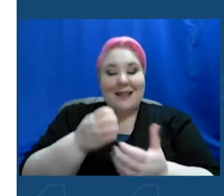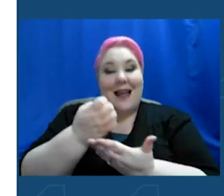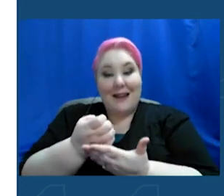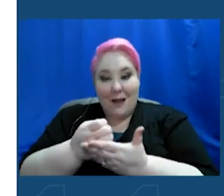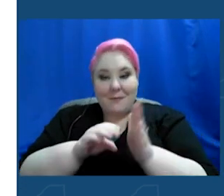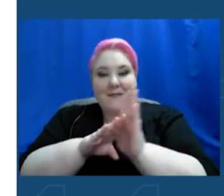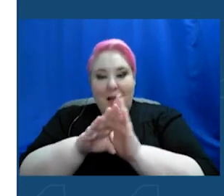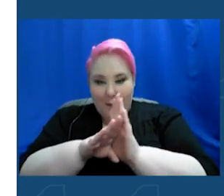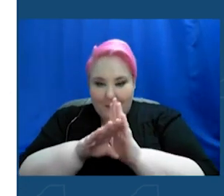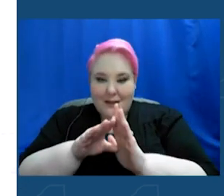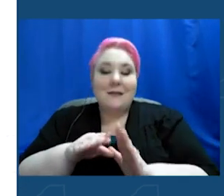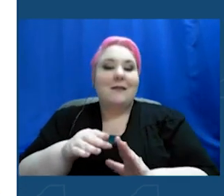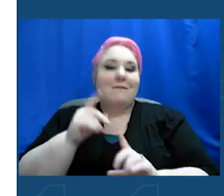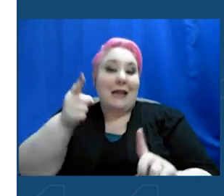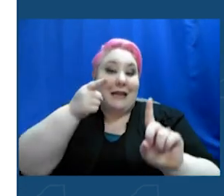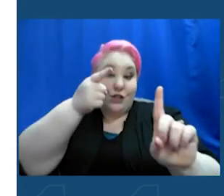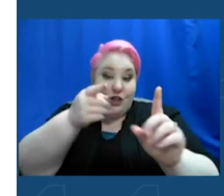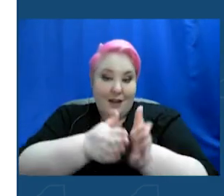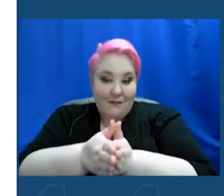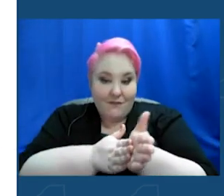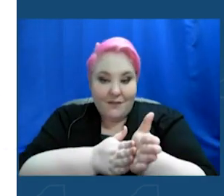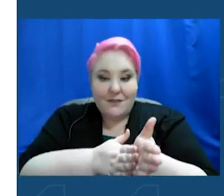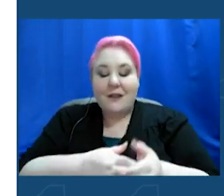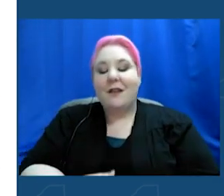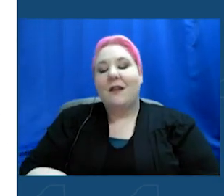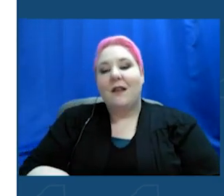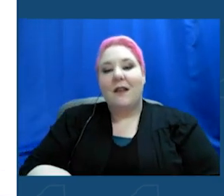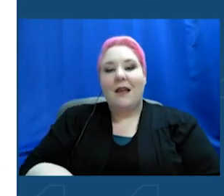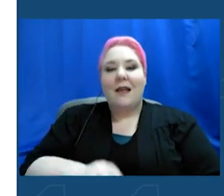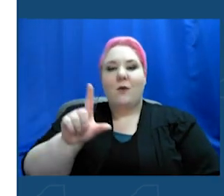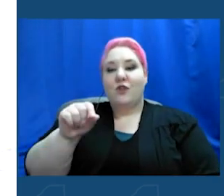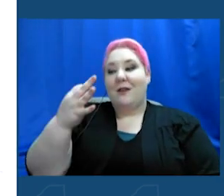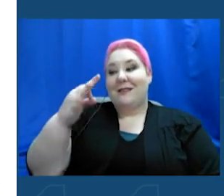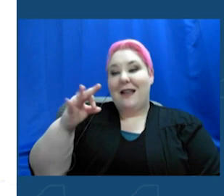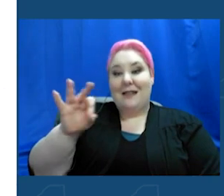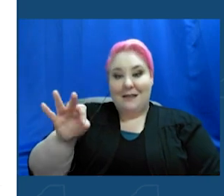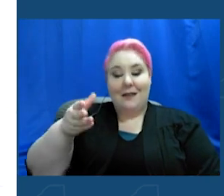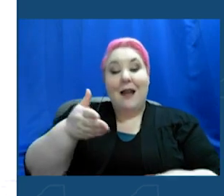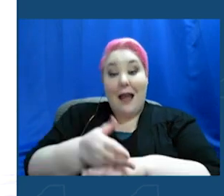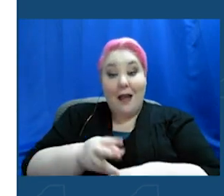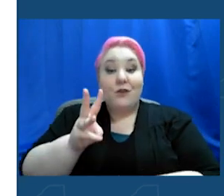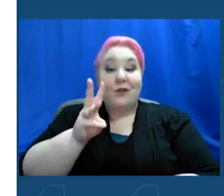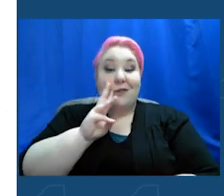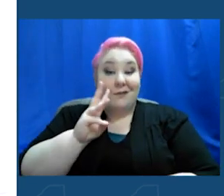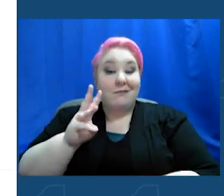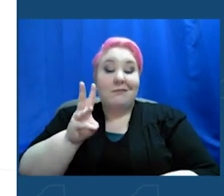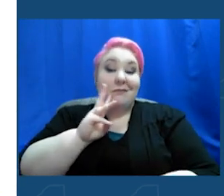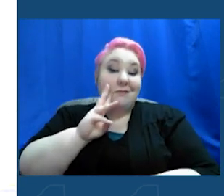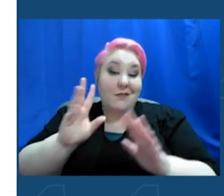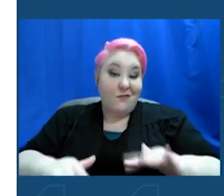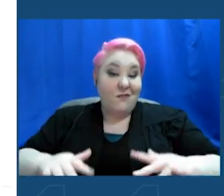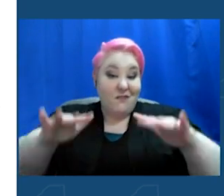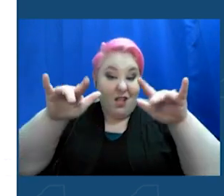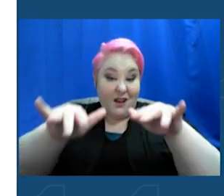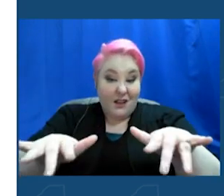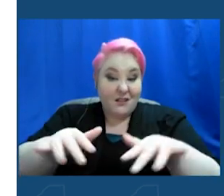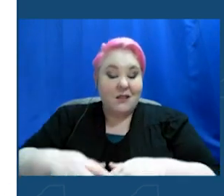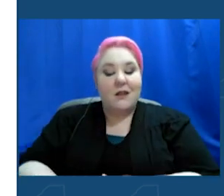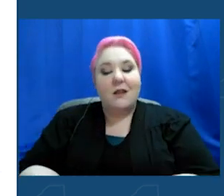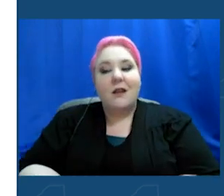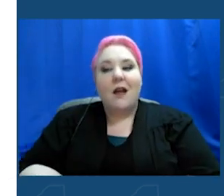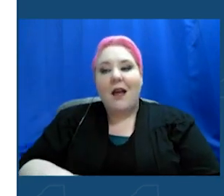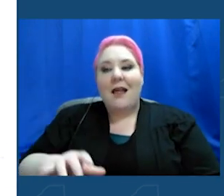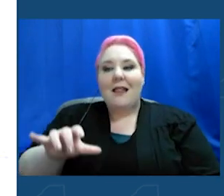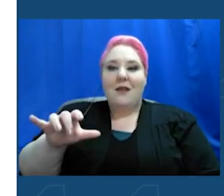important words. Back in 2019, after the second round of intense flooding here. And that's really designed to